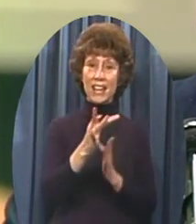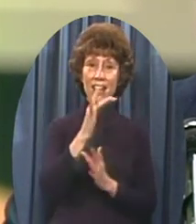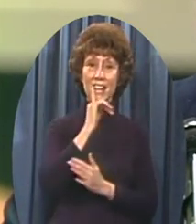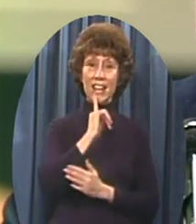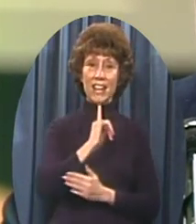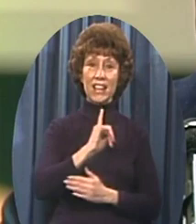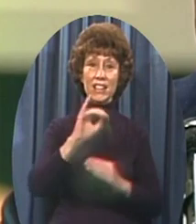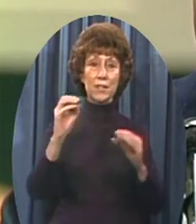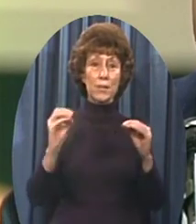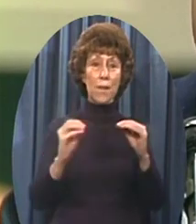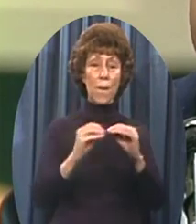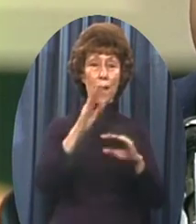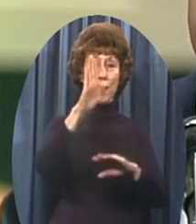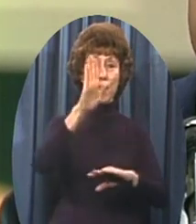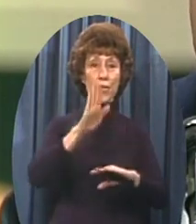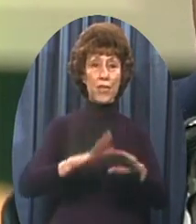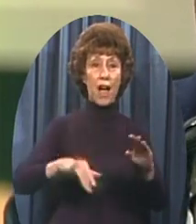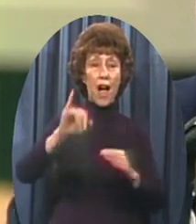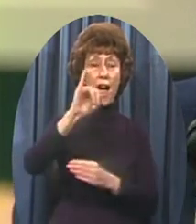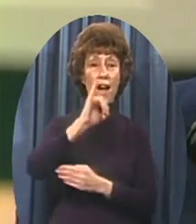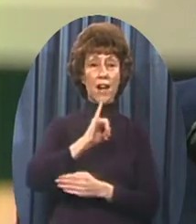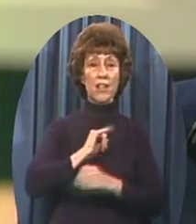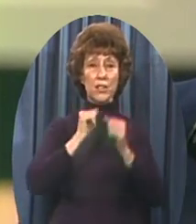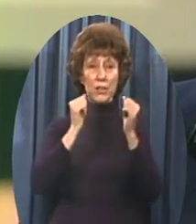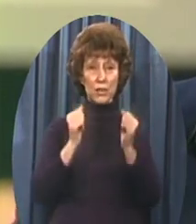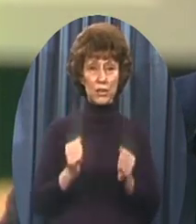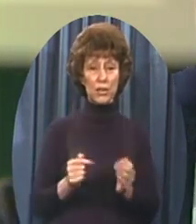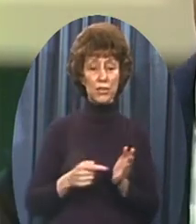more than I could show,